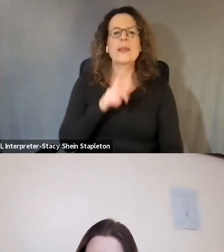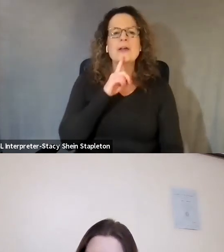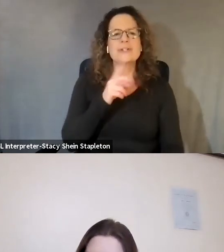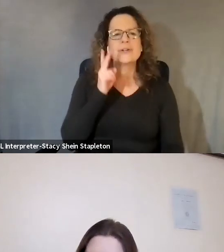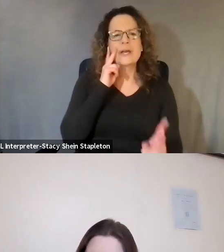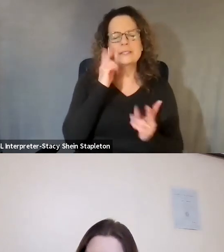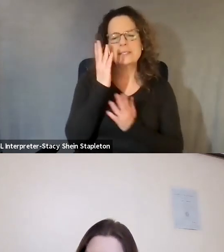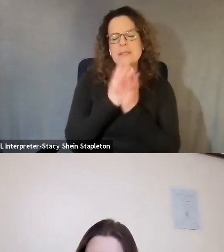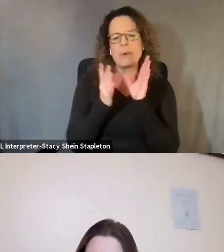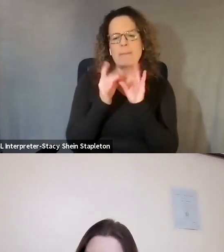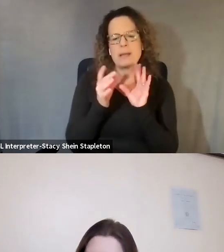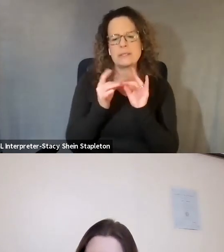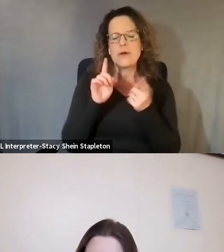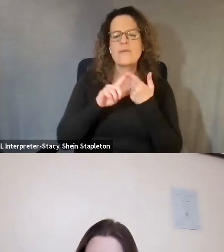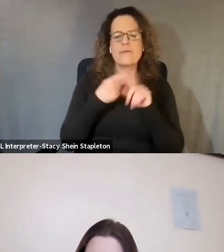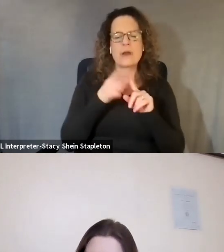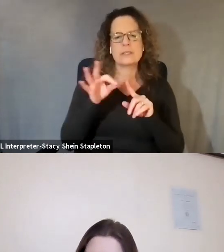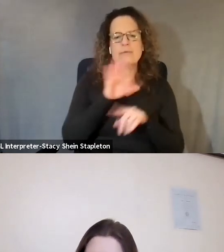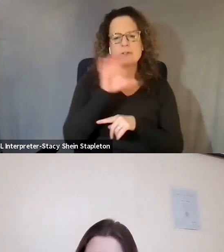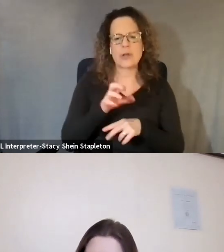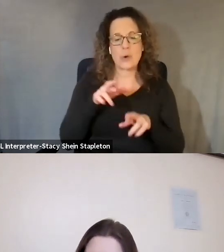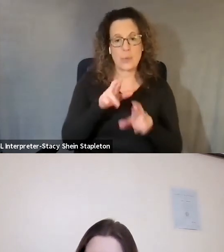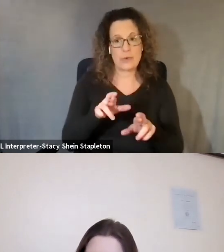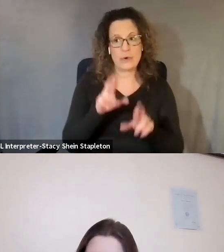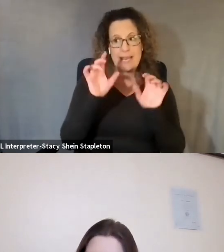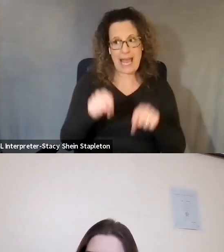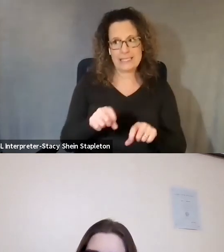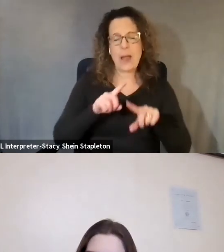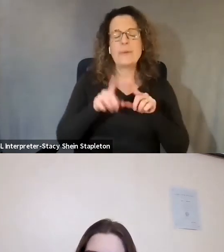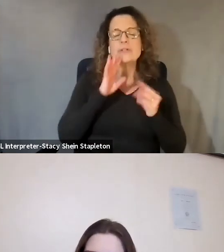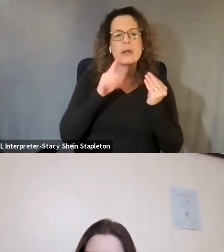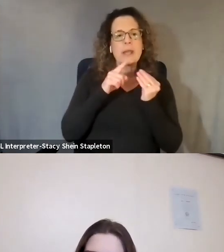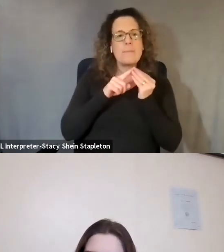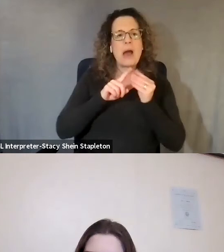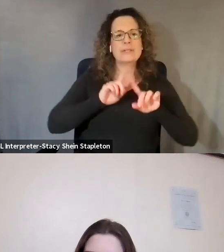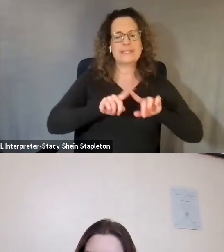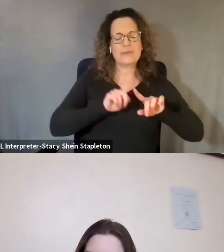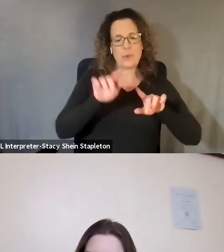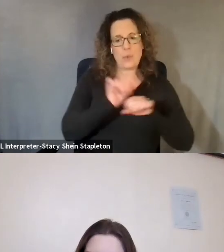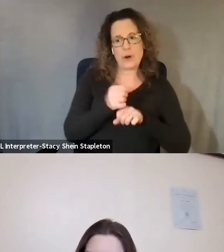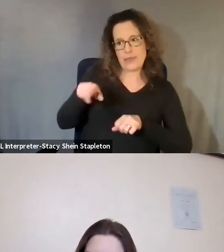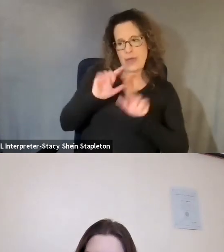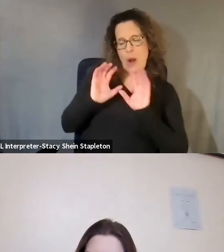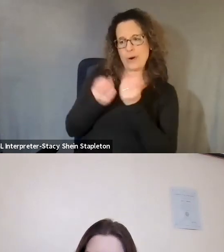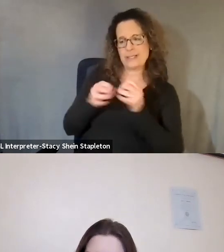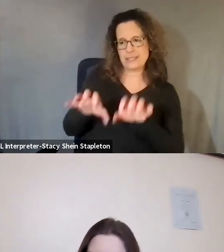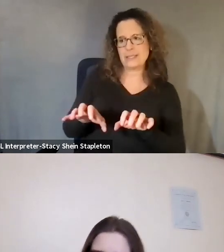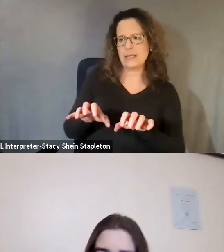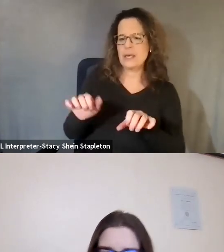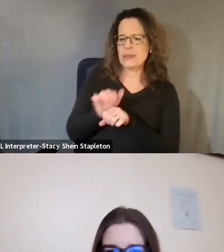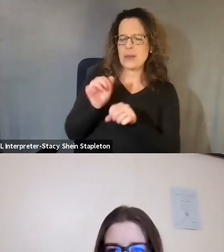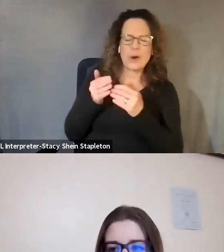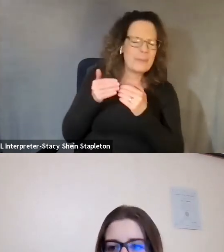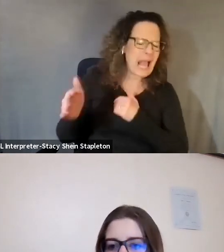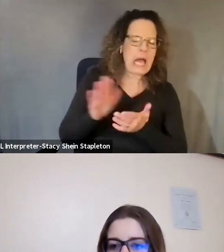someone mentioned Friends of the Chicago River already, but just talking a little bit about what they do, they work way beyond cleaning